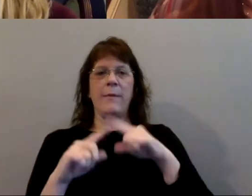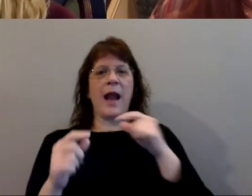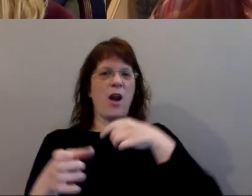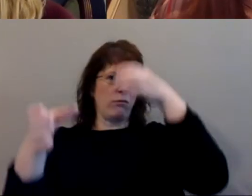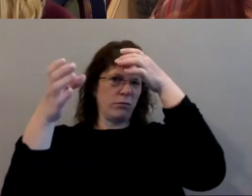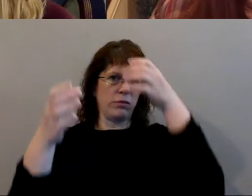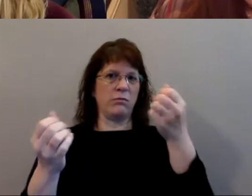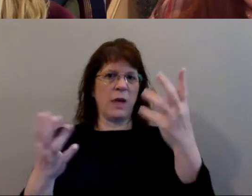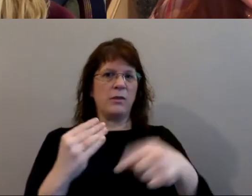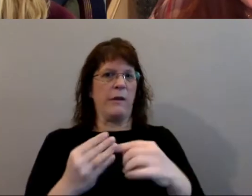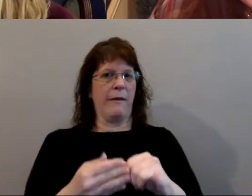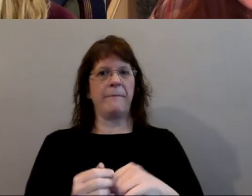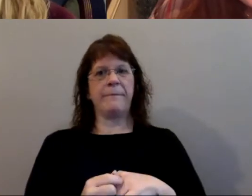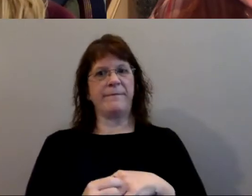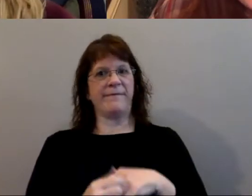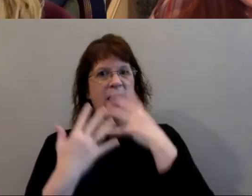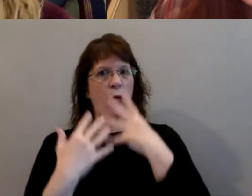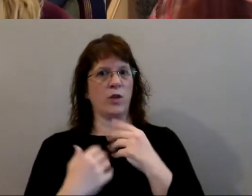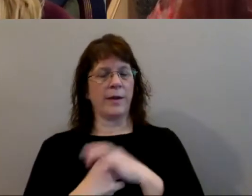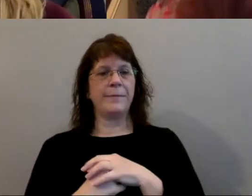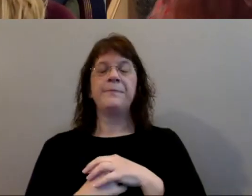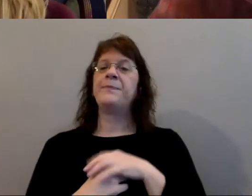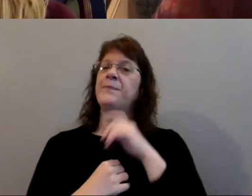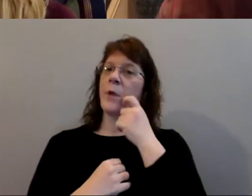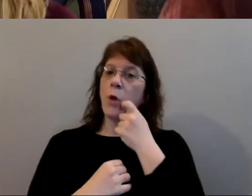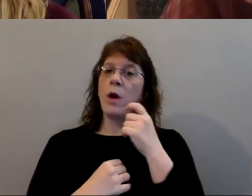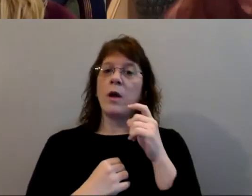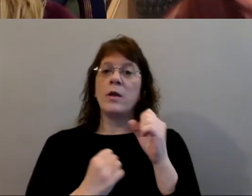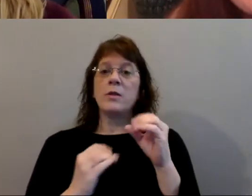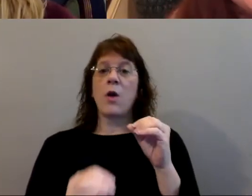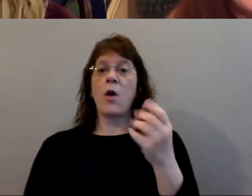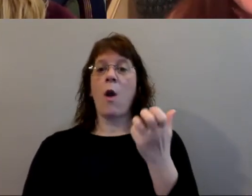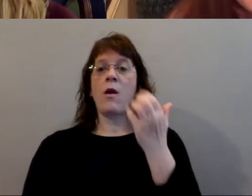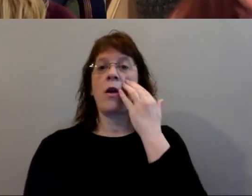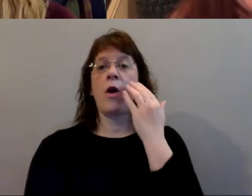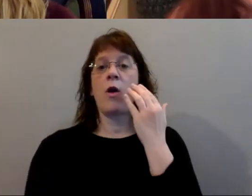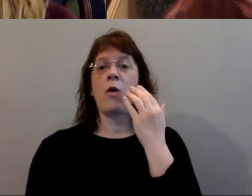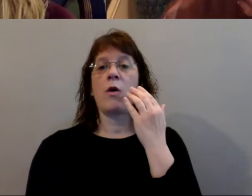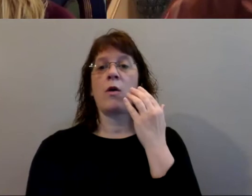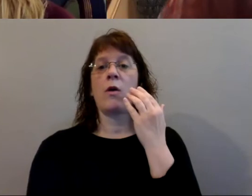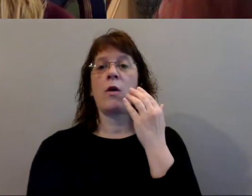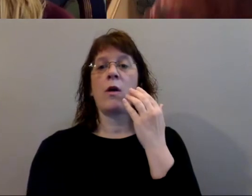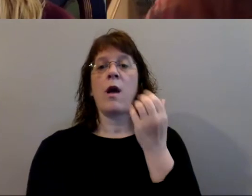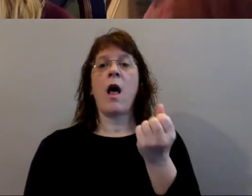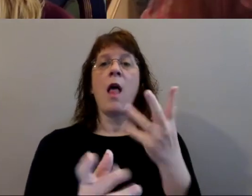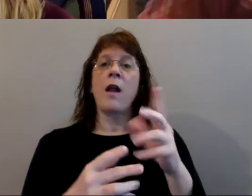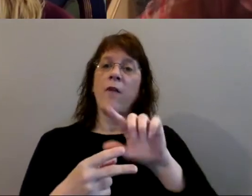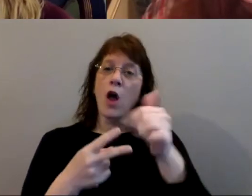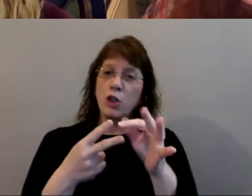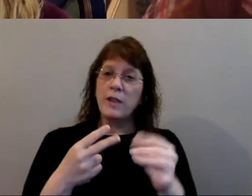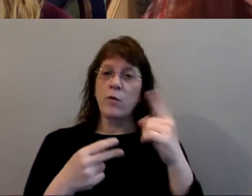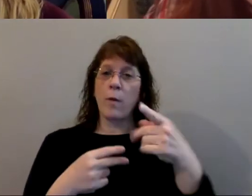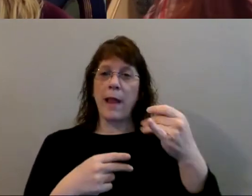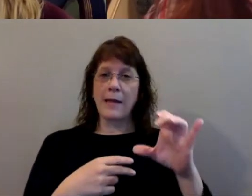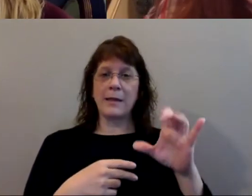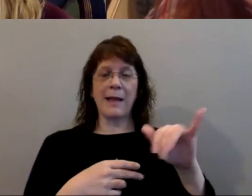unfortunately. Cool. So Teresa would like to know, a lot of the alternatives for plastic end up being the type of thing that we have